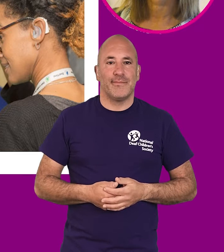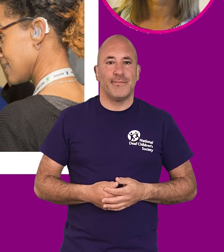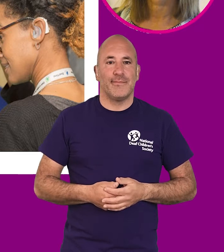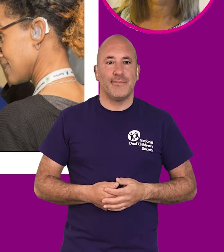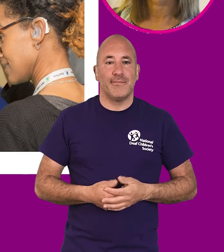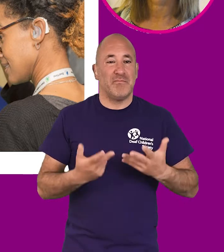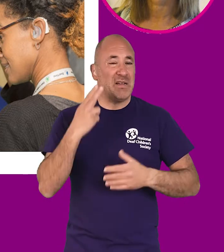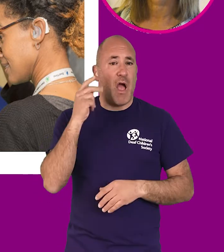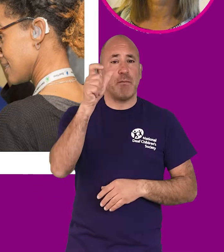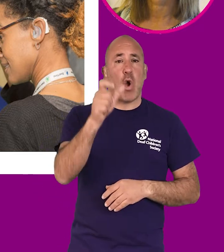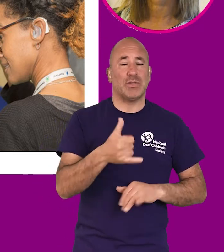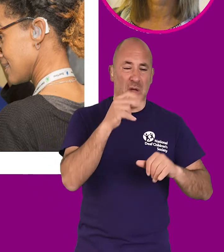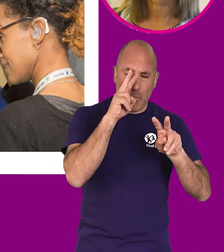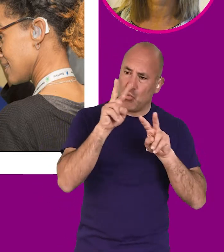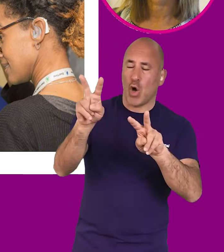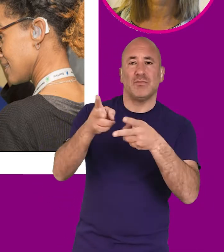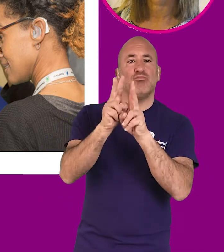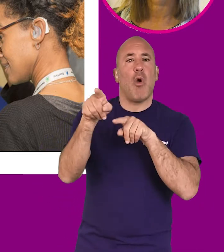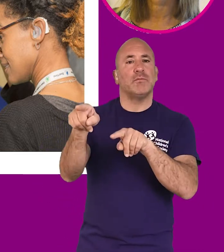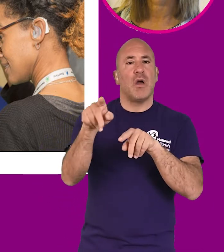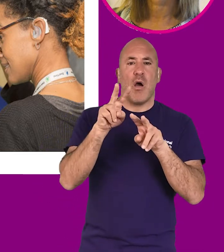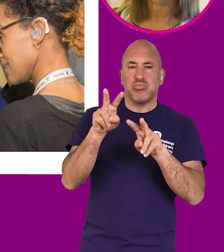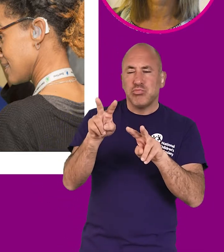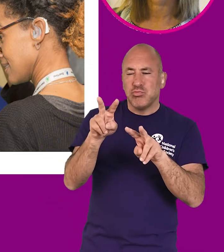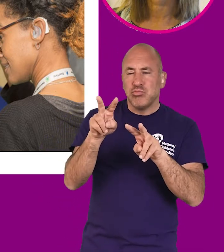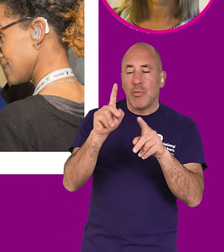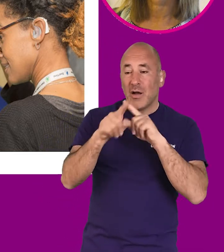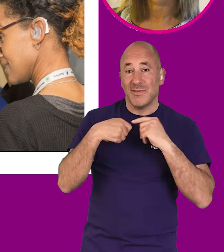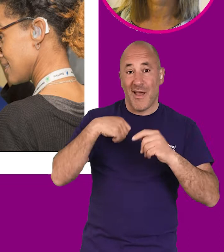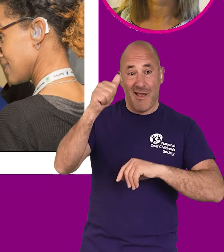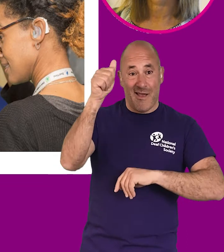If a deaf person is looking at an interpreter